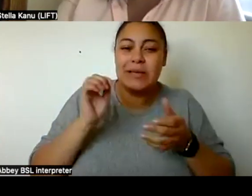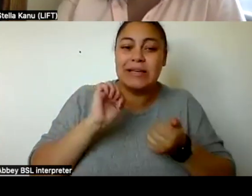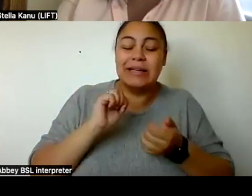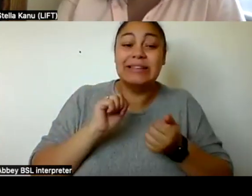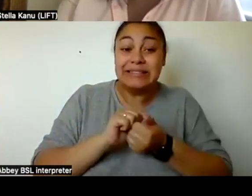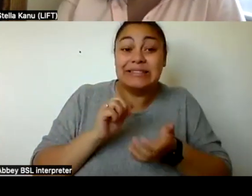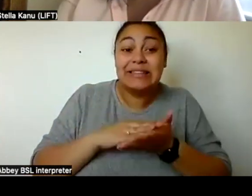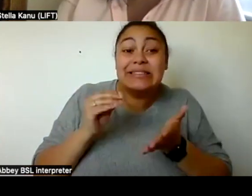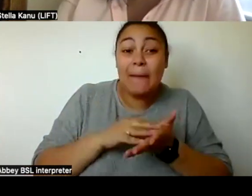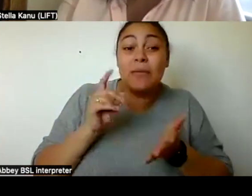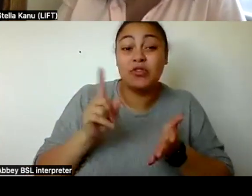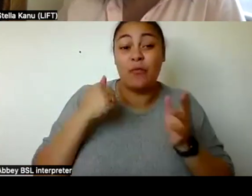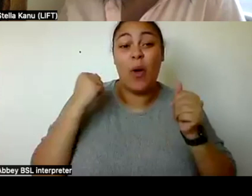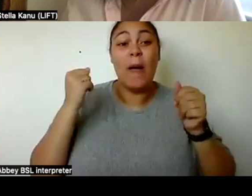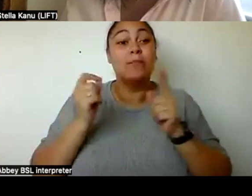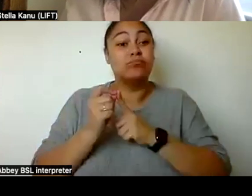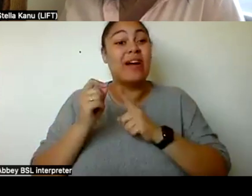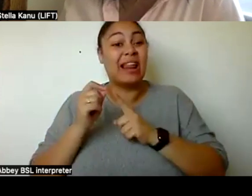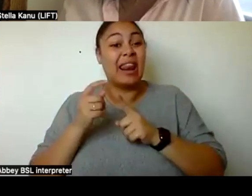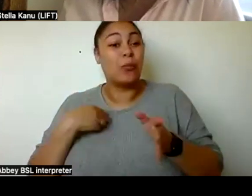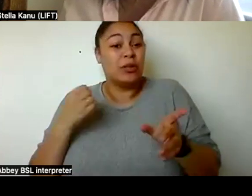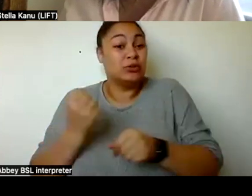of getting people into this country.